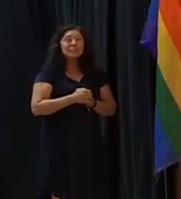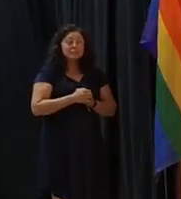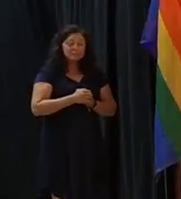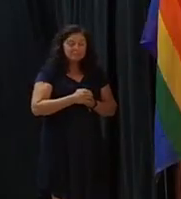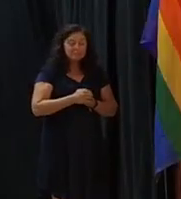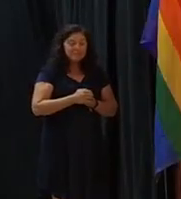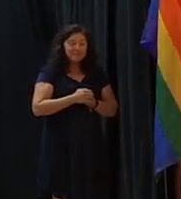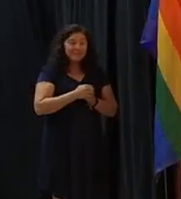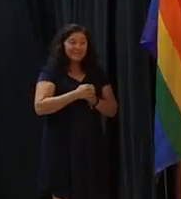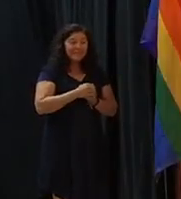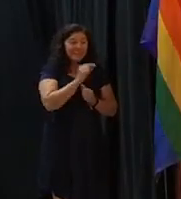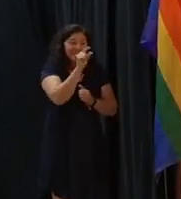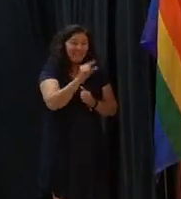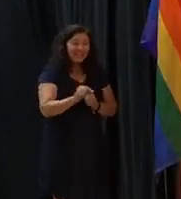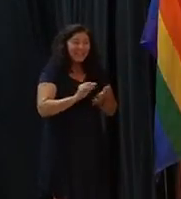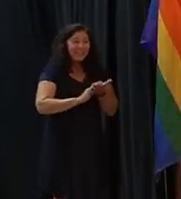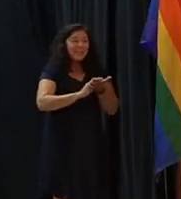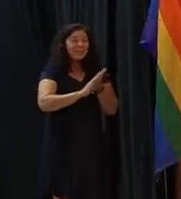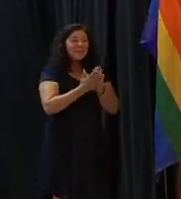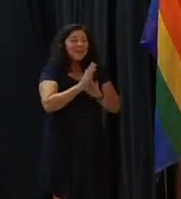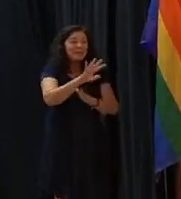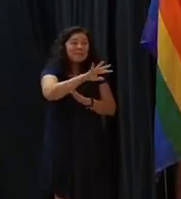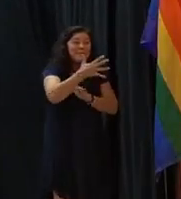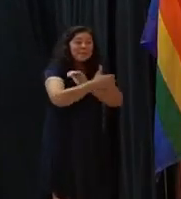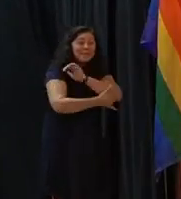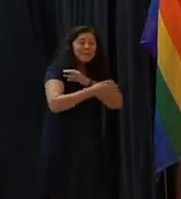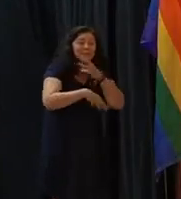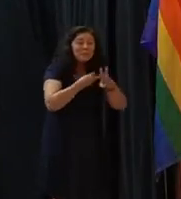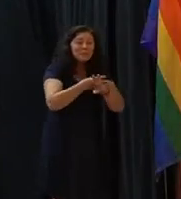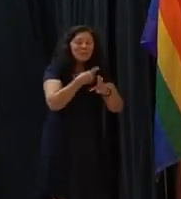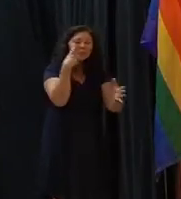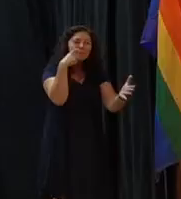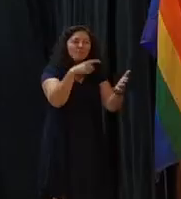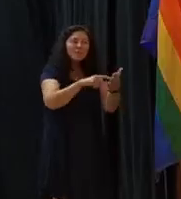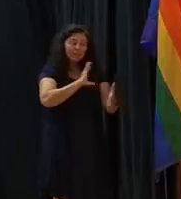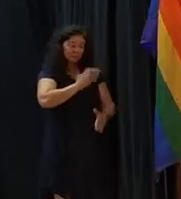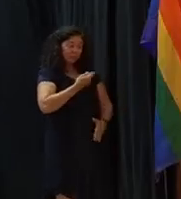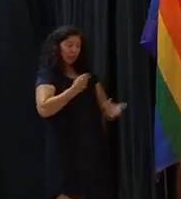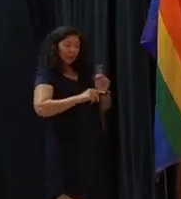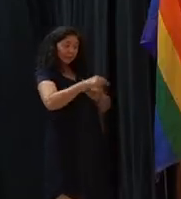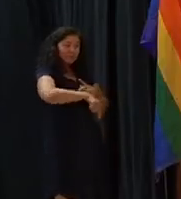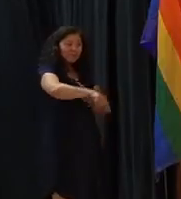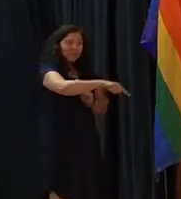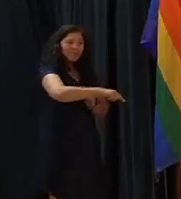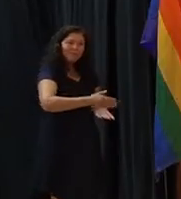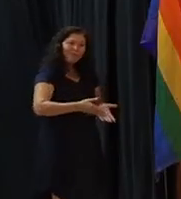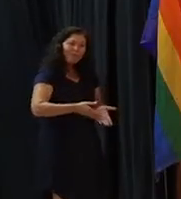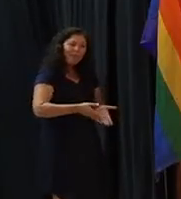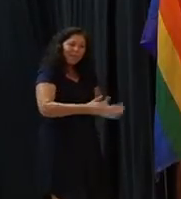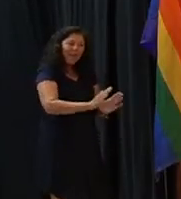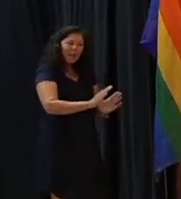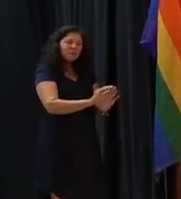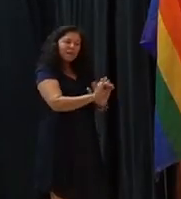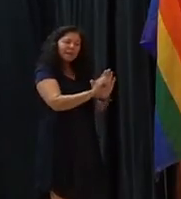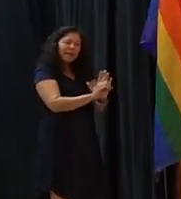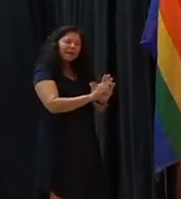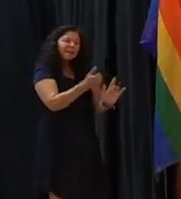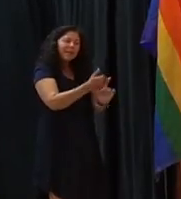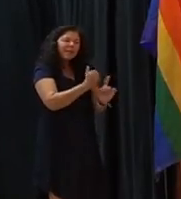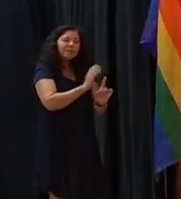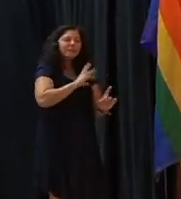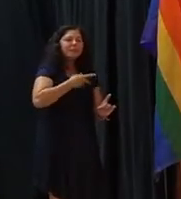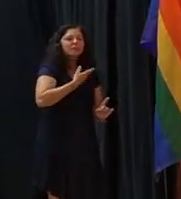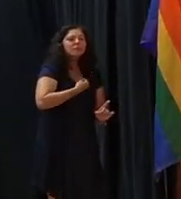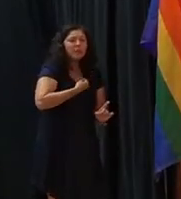last year, Italy became the fifth country in the world to acknowledge that trans people are allowed to identify as trans without